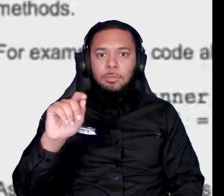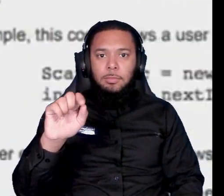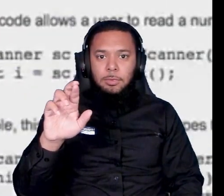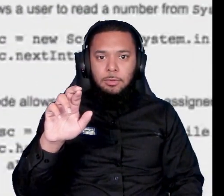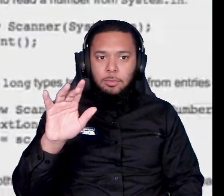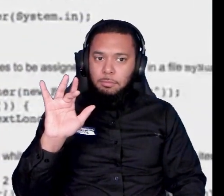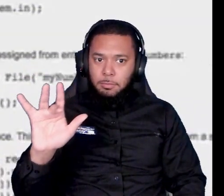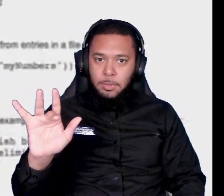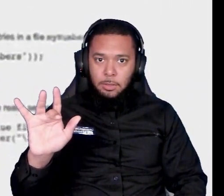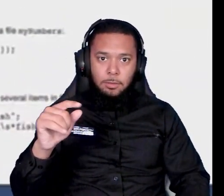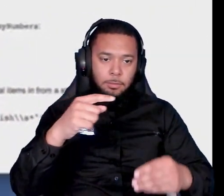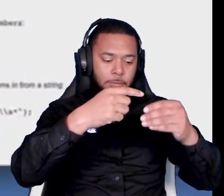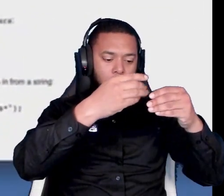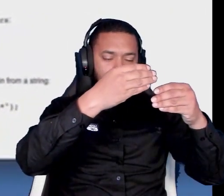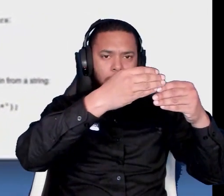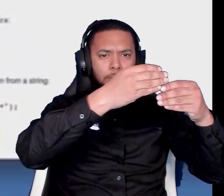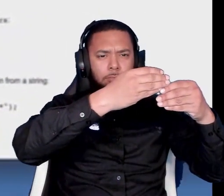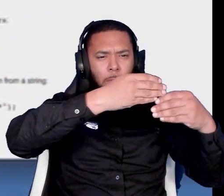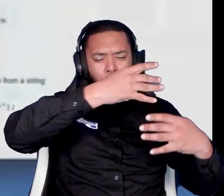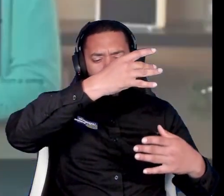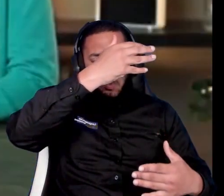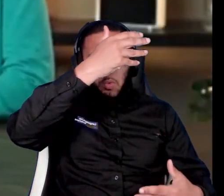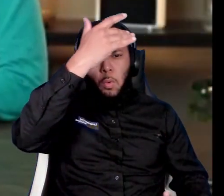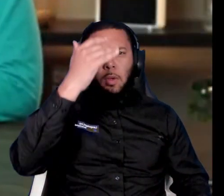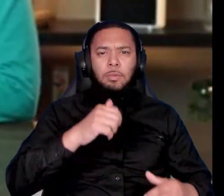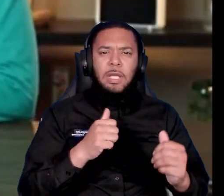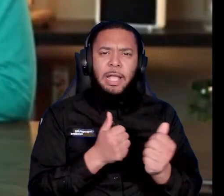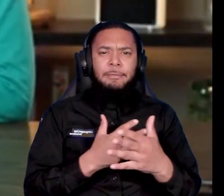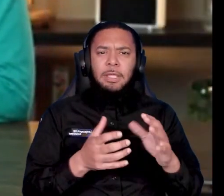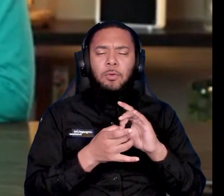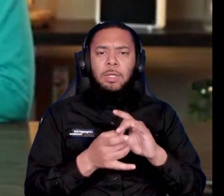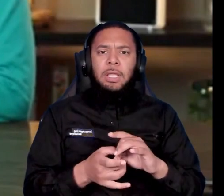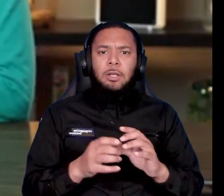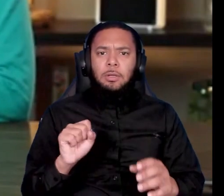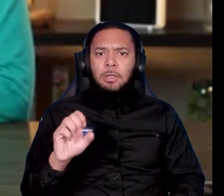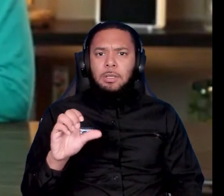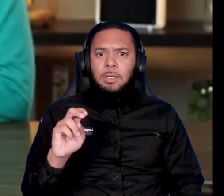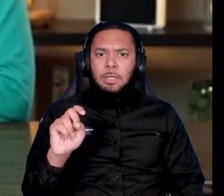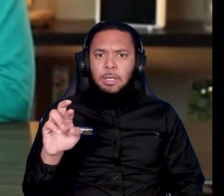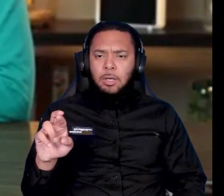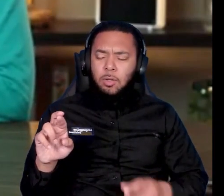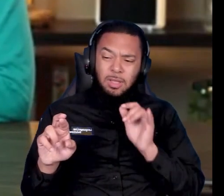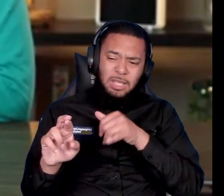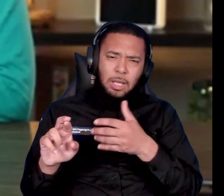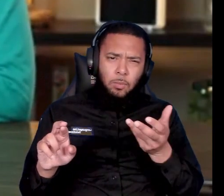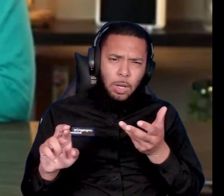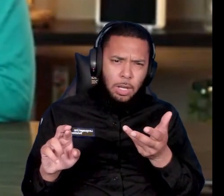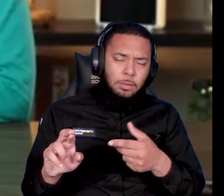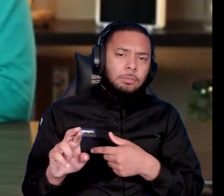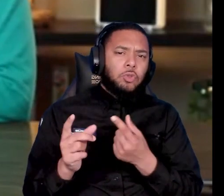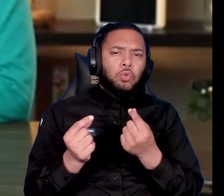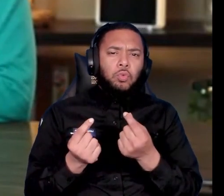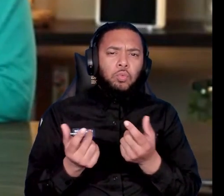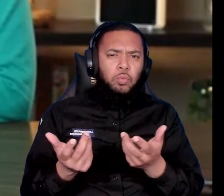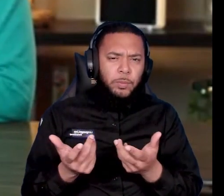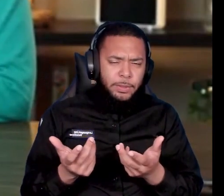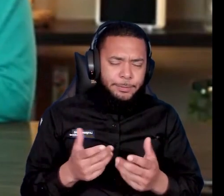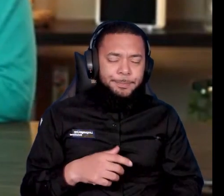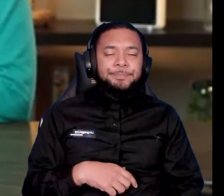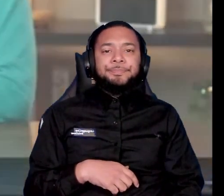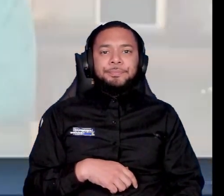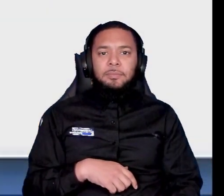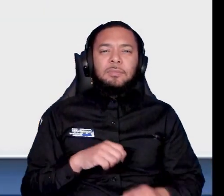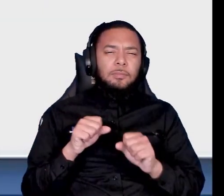on scanner, it brought up all the things related to what a scanner is, what a scanner does, and all of